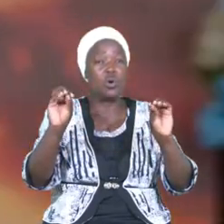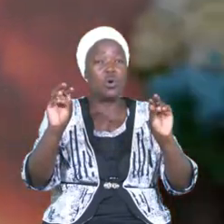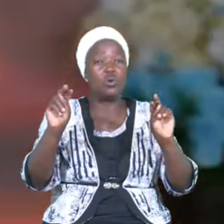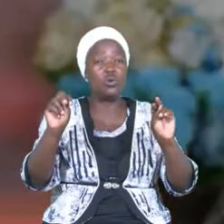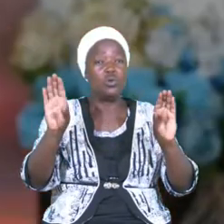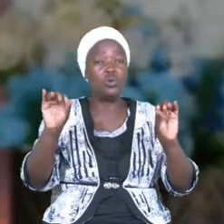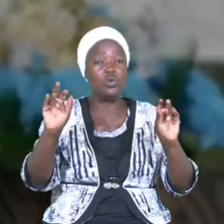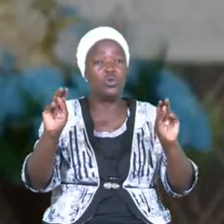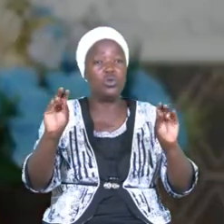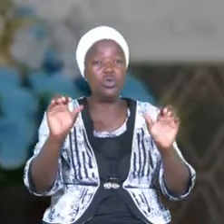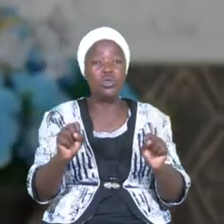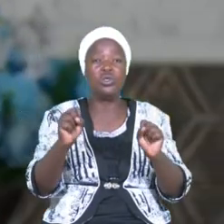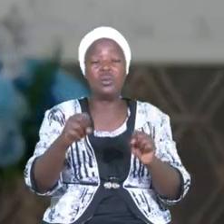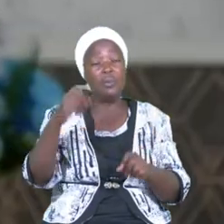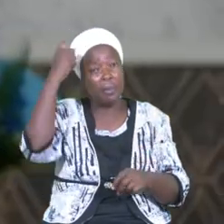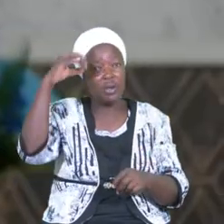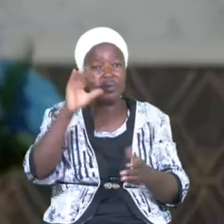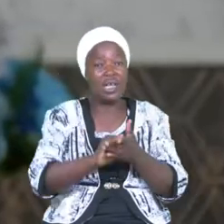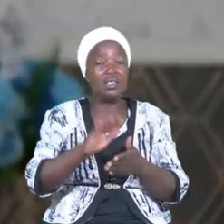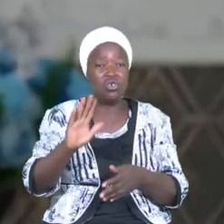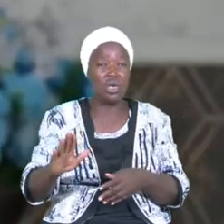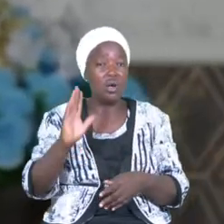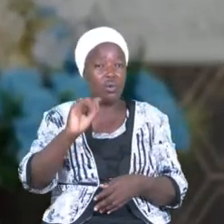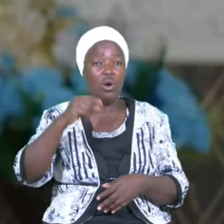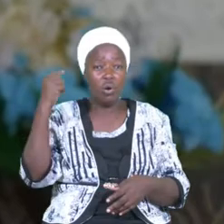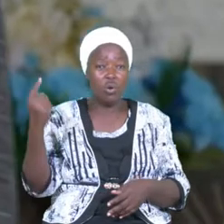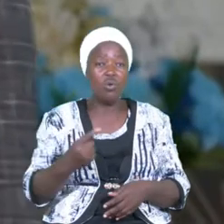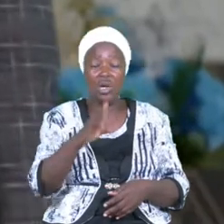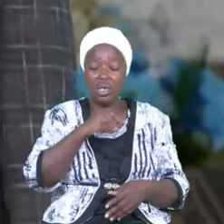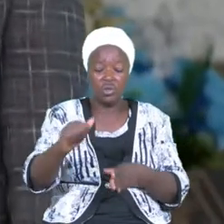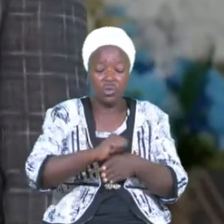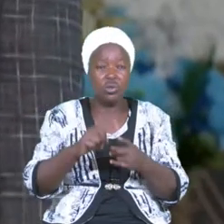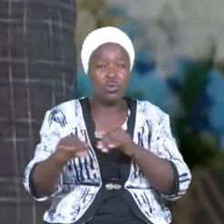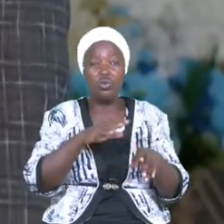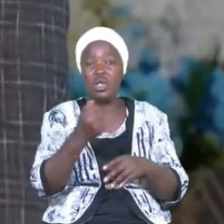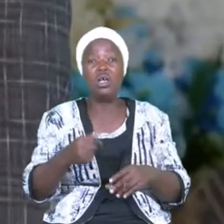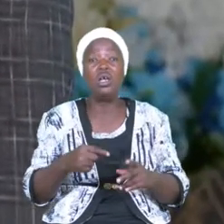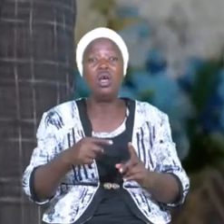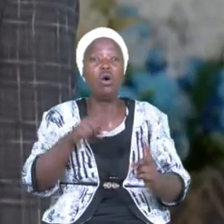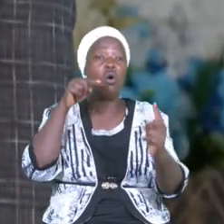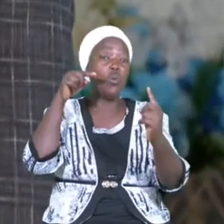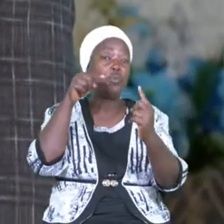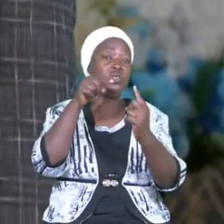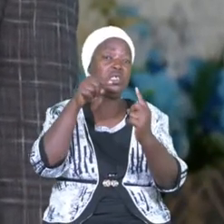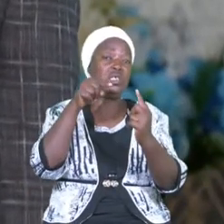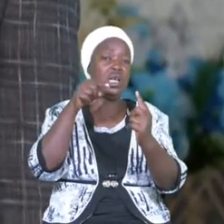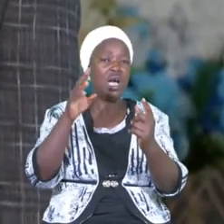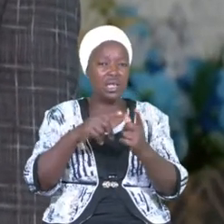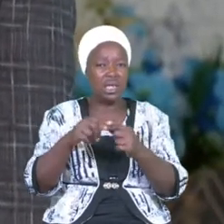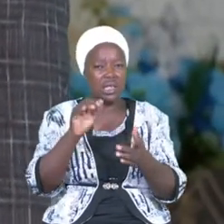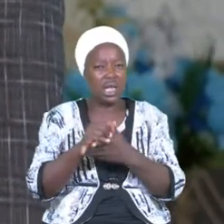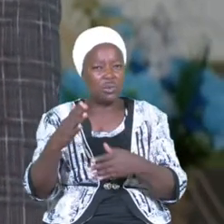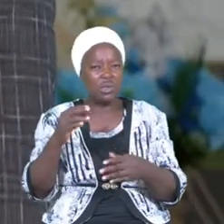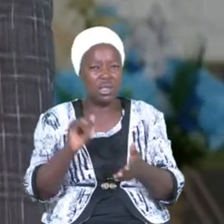always do the opposite. And when that thing will cut him down, it's